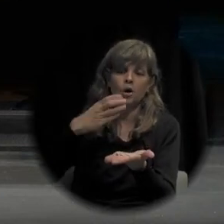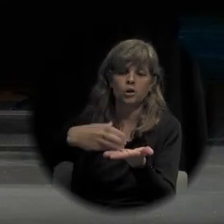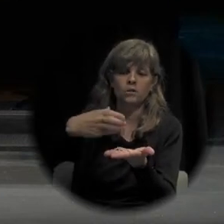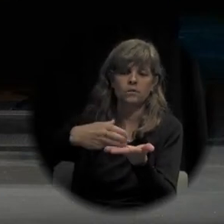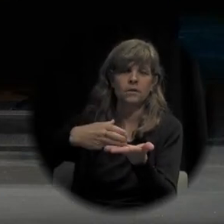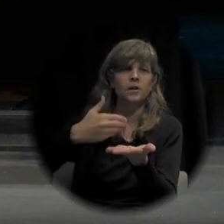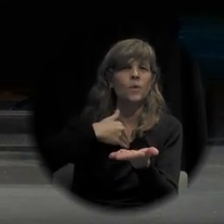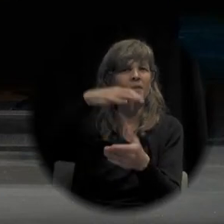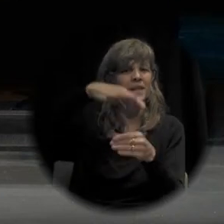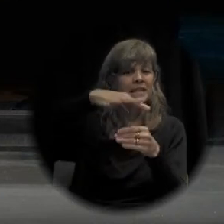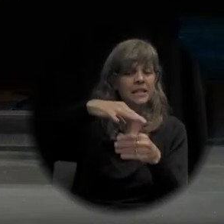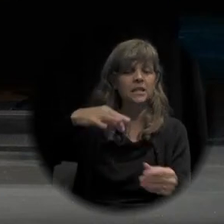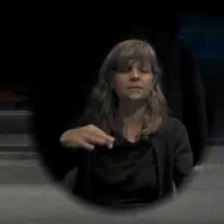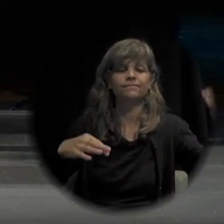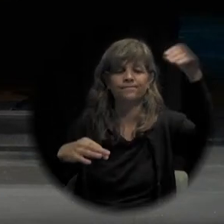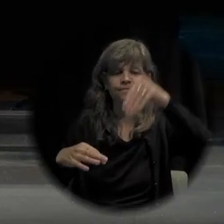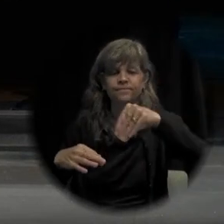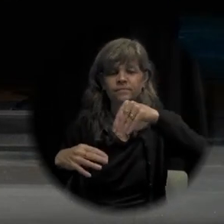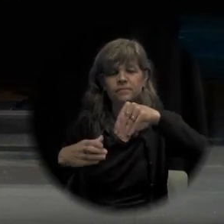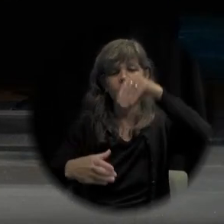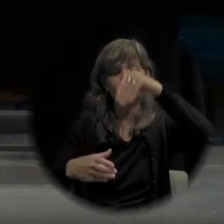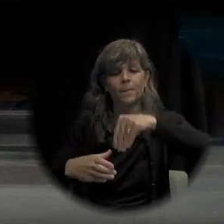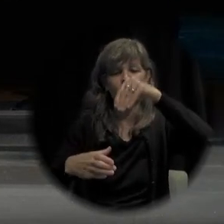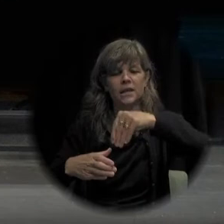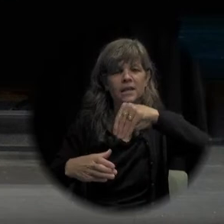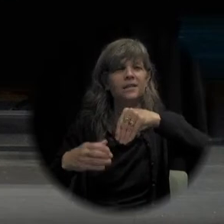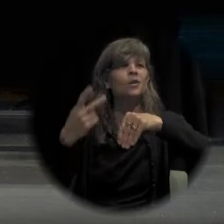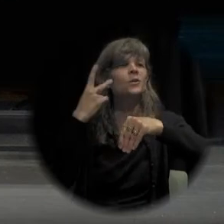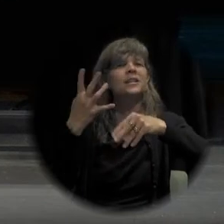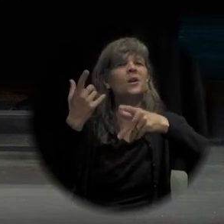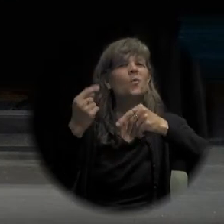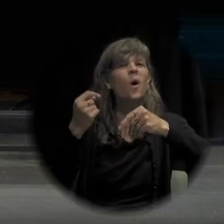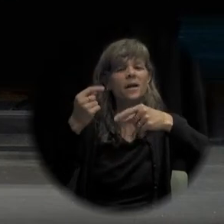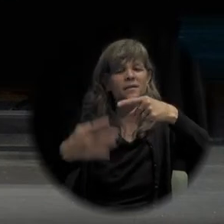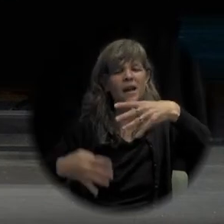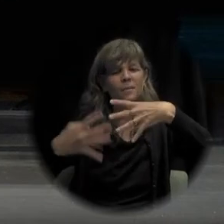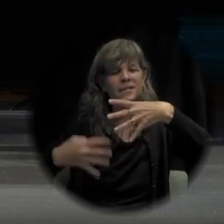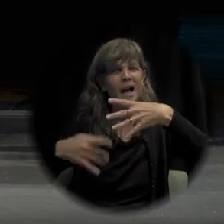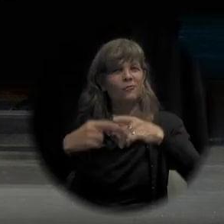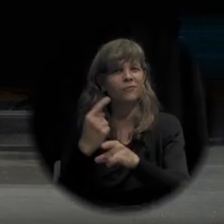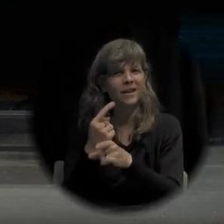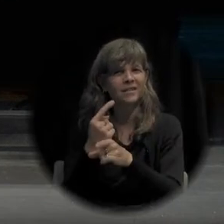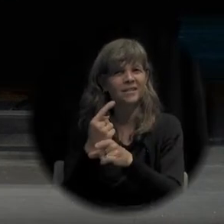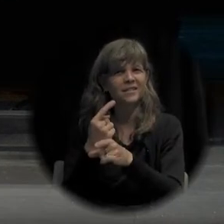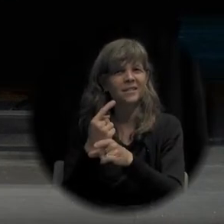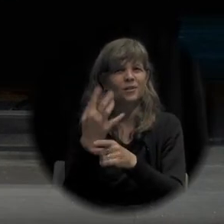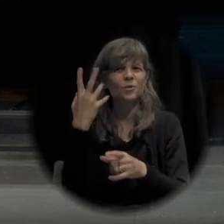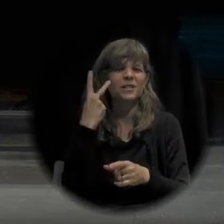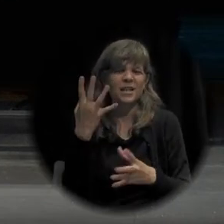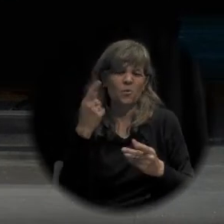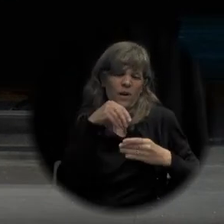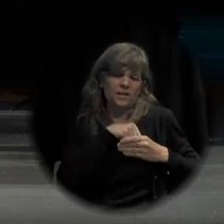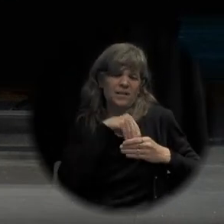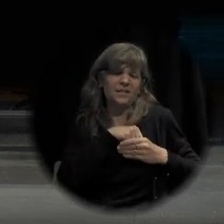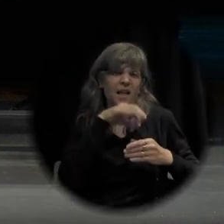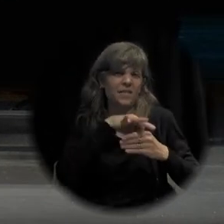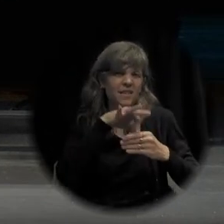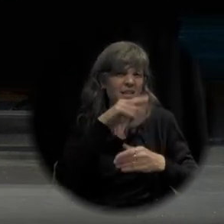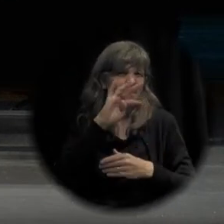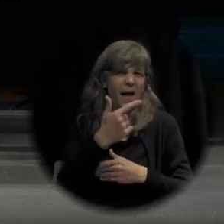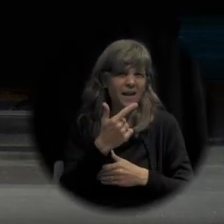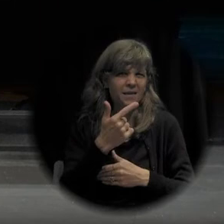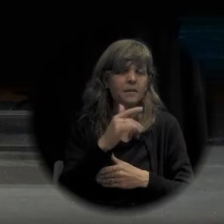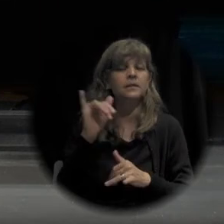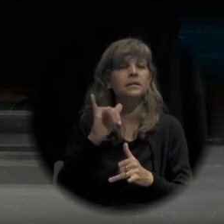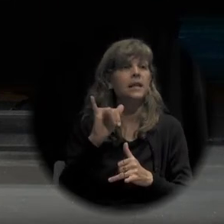tempting as to how I respond. So I would like to walk through some of these temptations that I see, or the tests that we